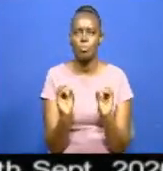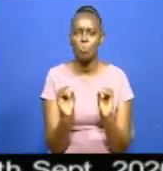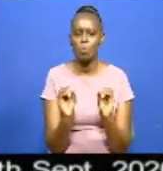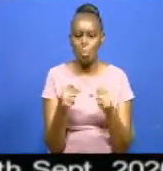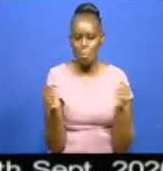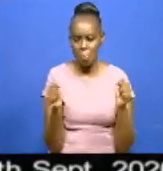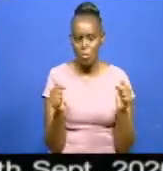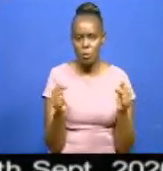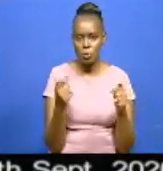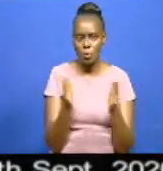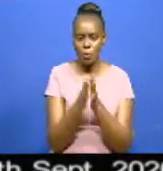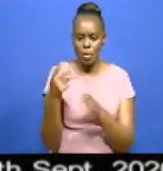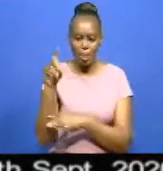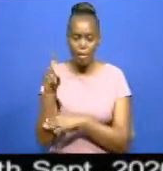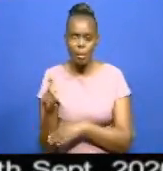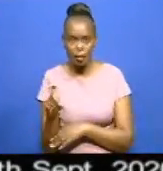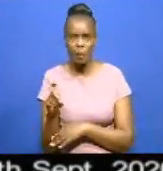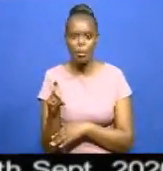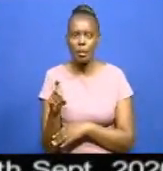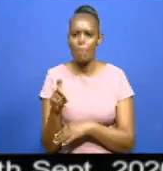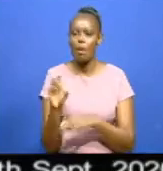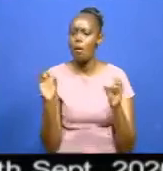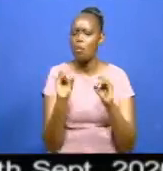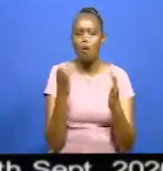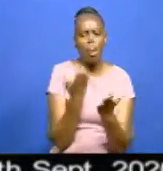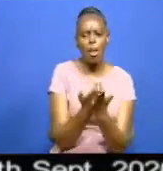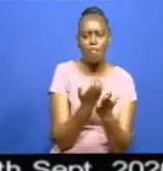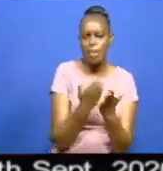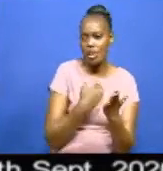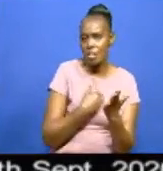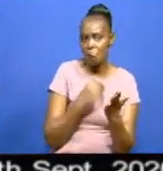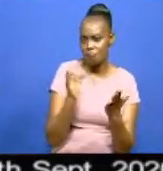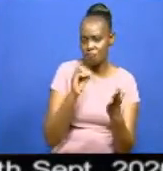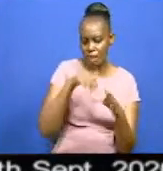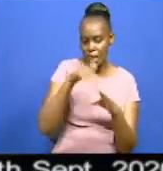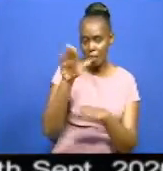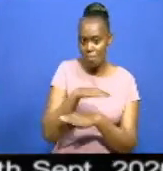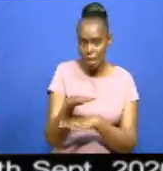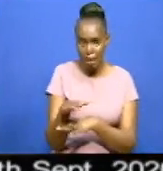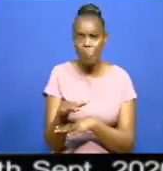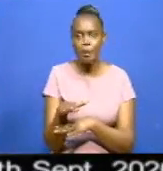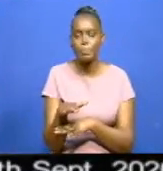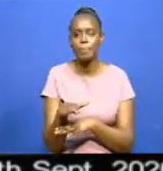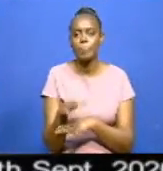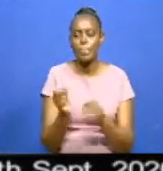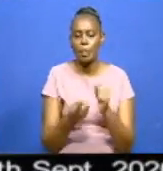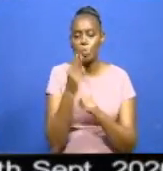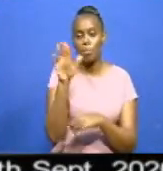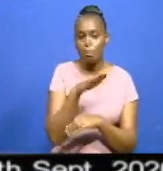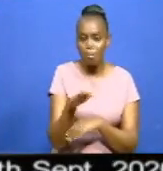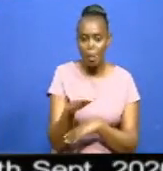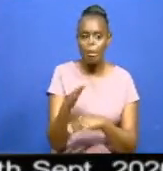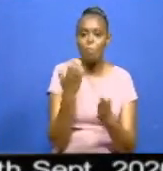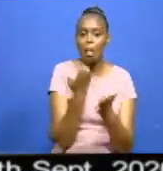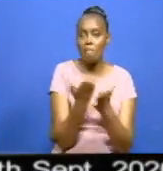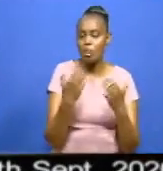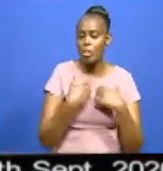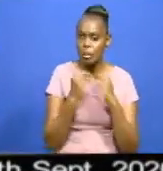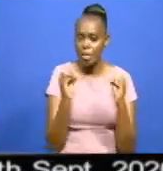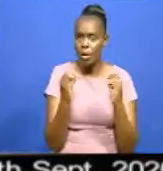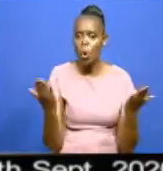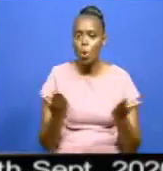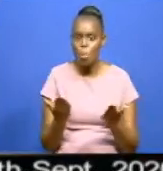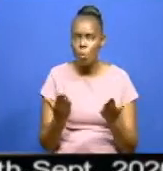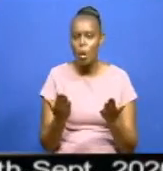disagree with the executive. And I have no evidence in this parliament, Mr. Speaker, especially this 12th parliament, where we are just